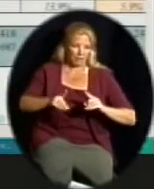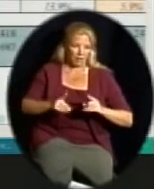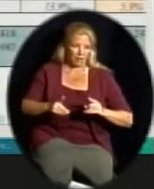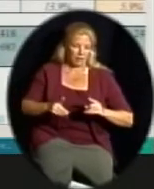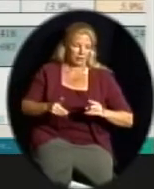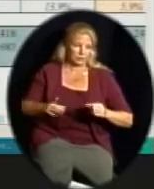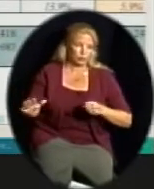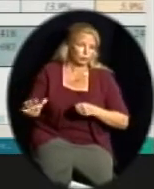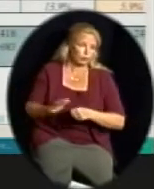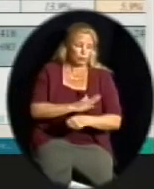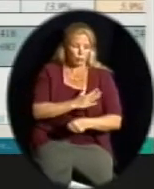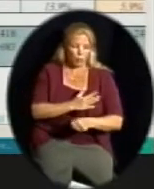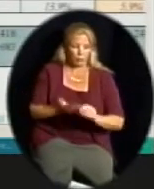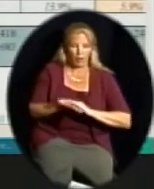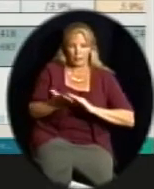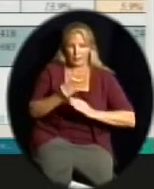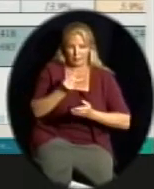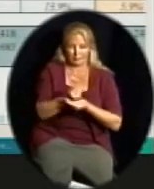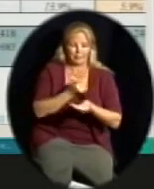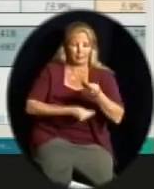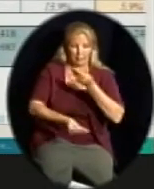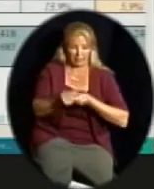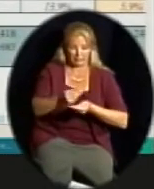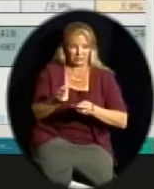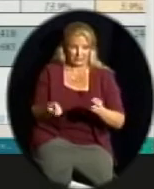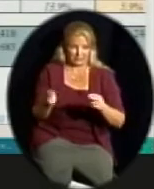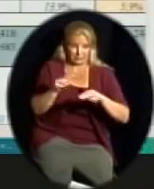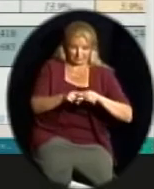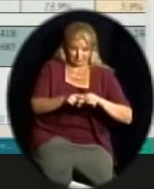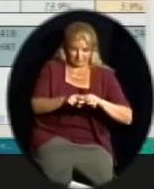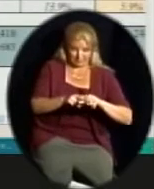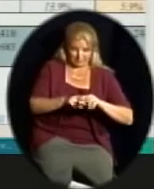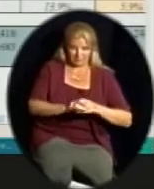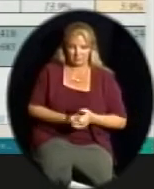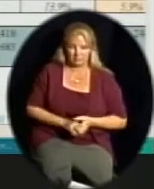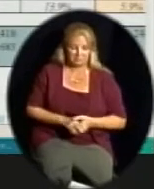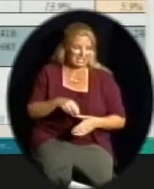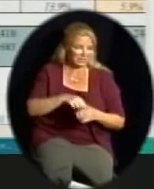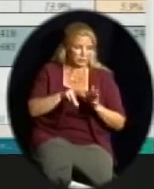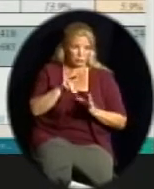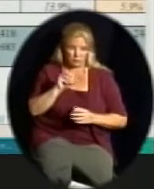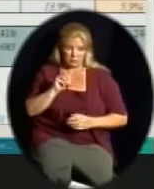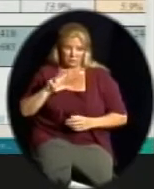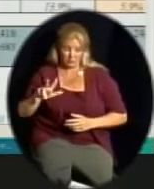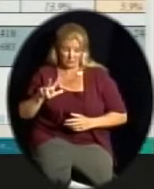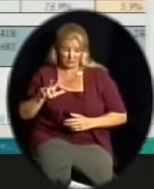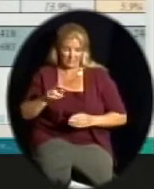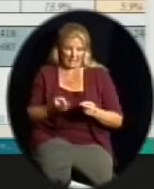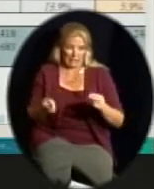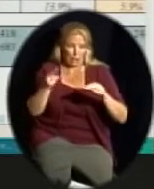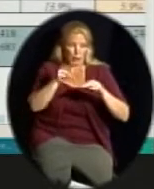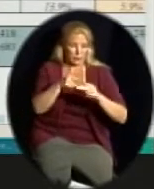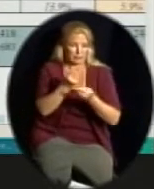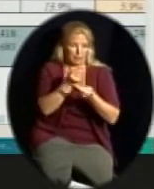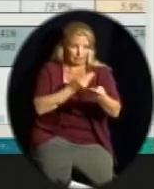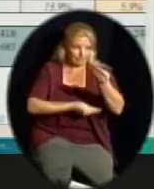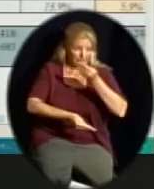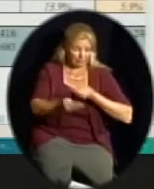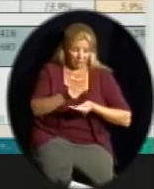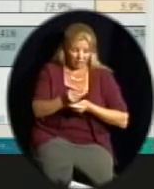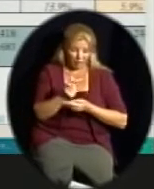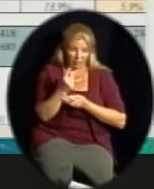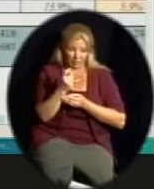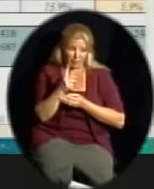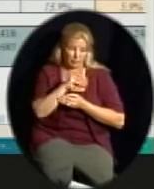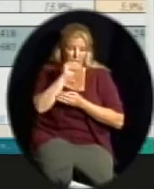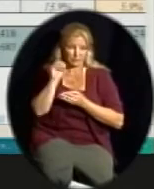operation opening of Olathe Northwest in 2003 increased the budget to 11%. That essentially that comes to the BOTA